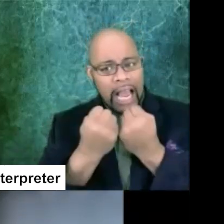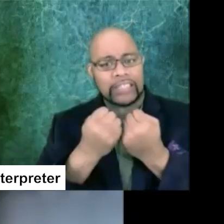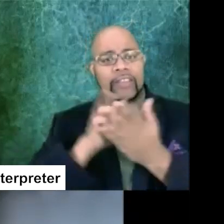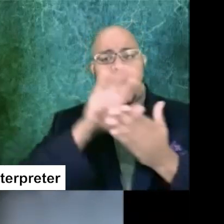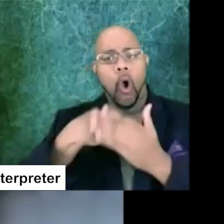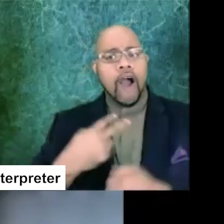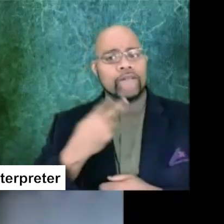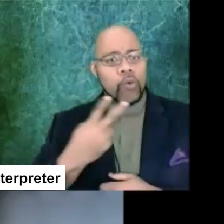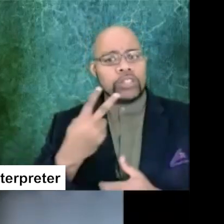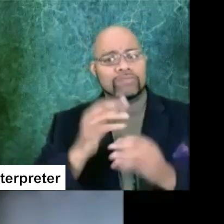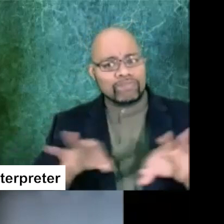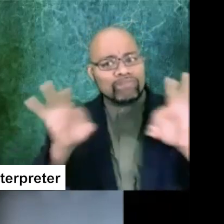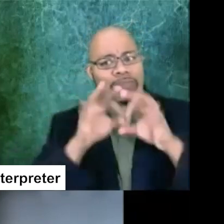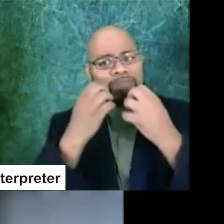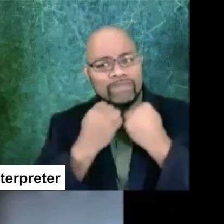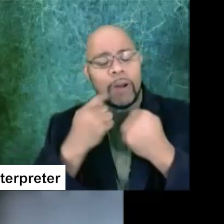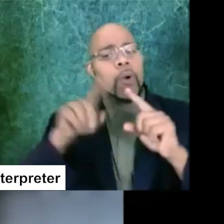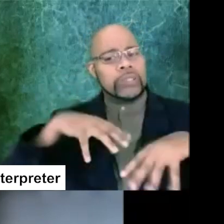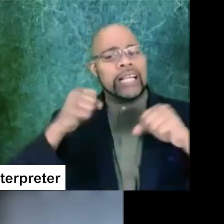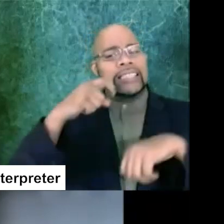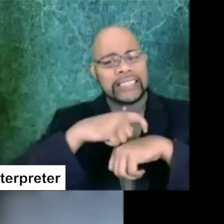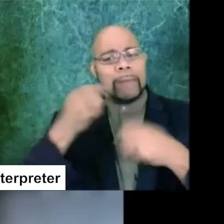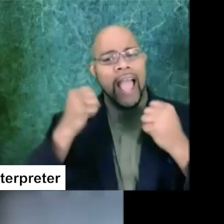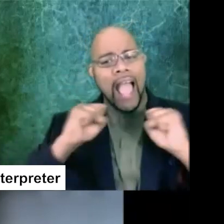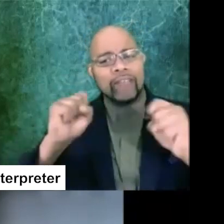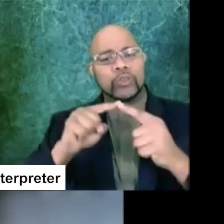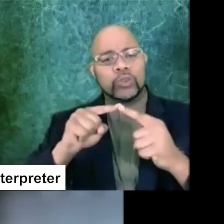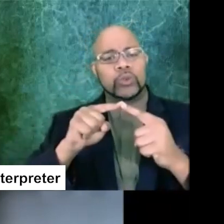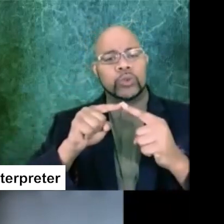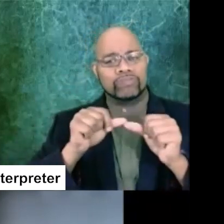our voices matter. It will just take our time and effort to do so.